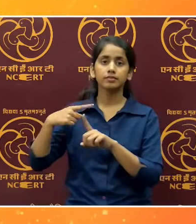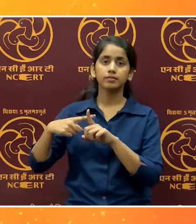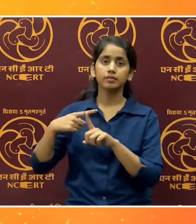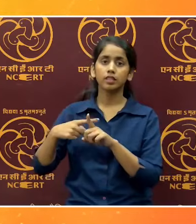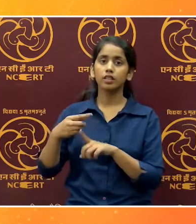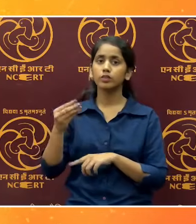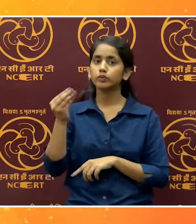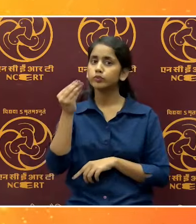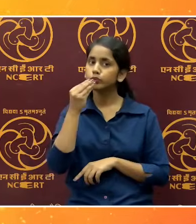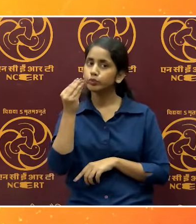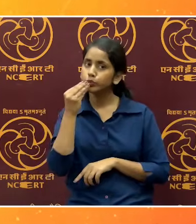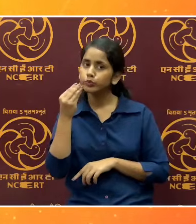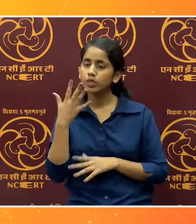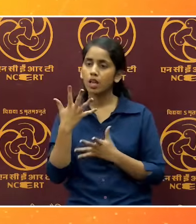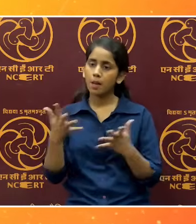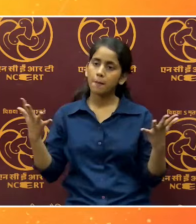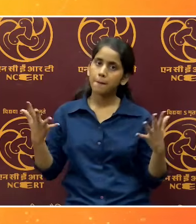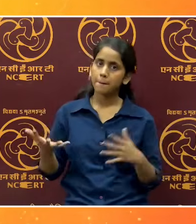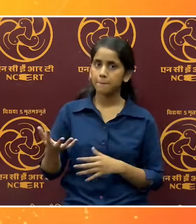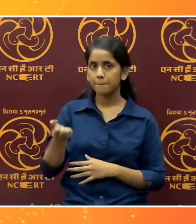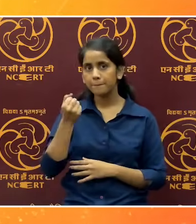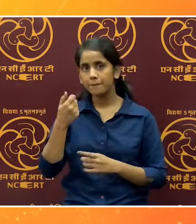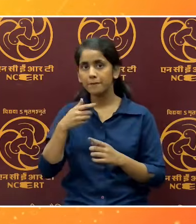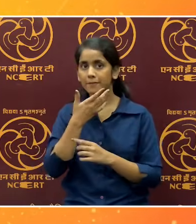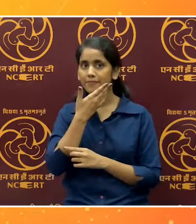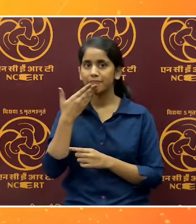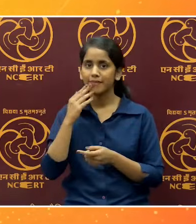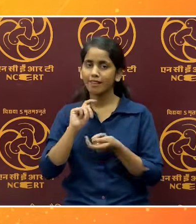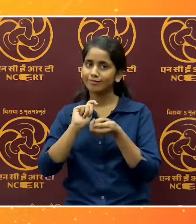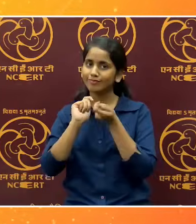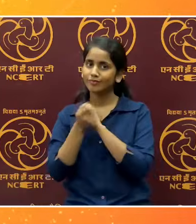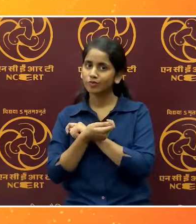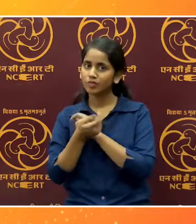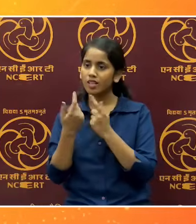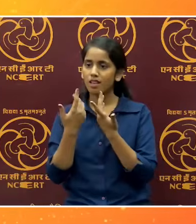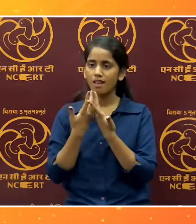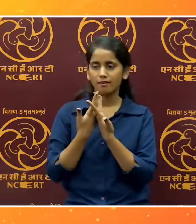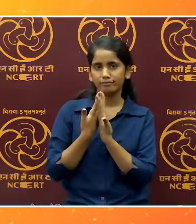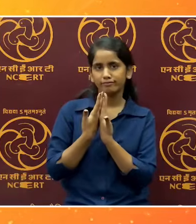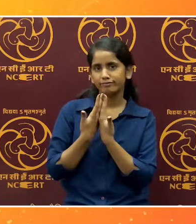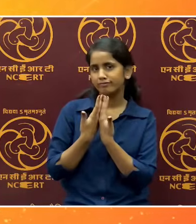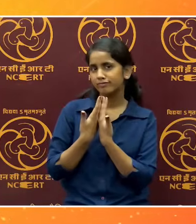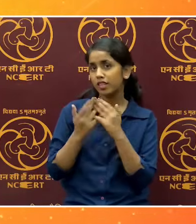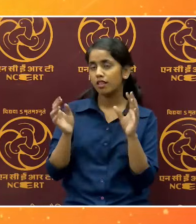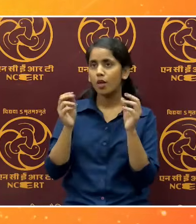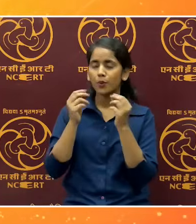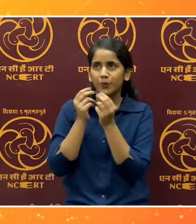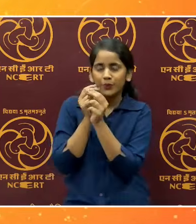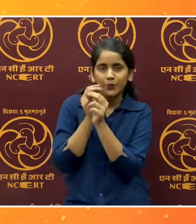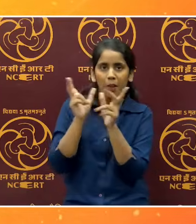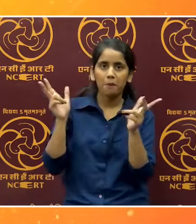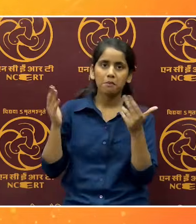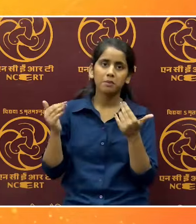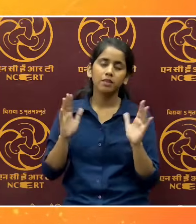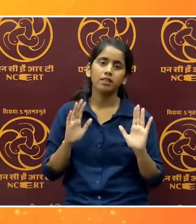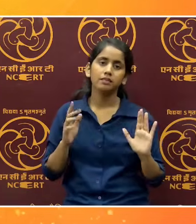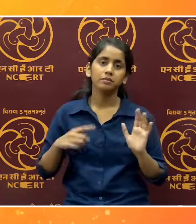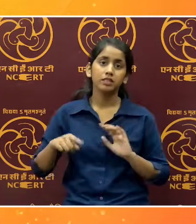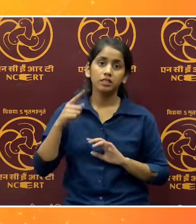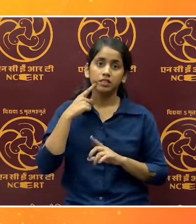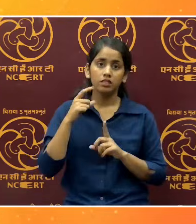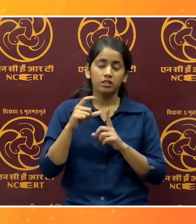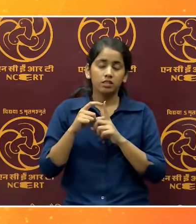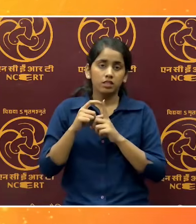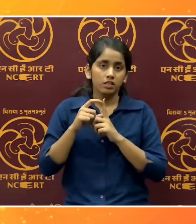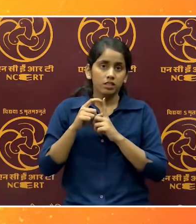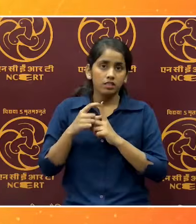food and whole things. It can change its color to hide from enemies or surprise prey. When in danger, it